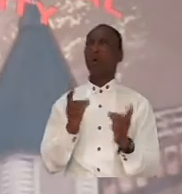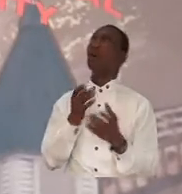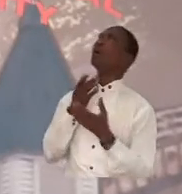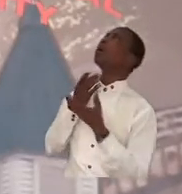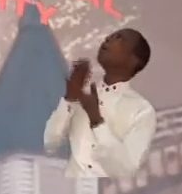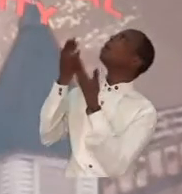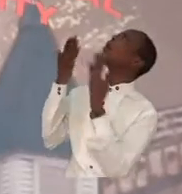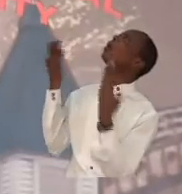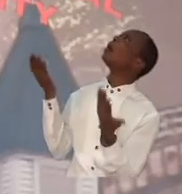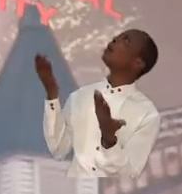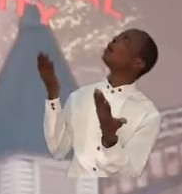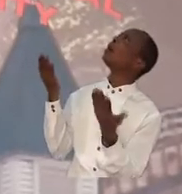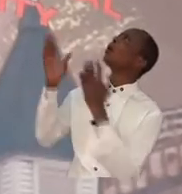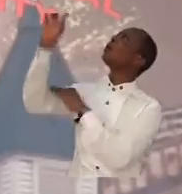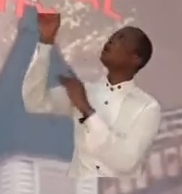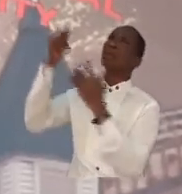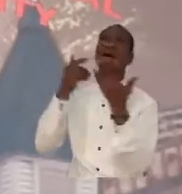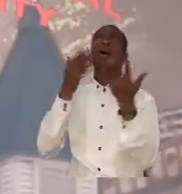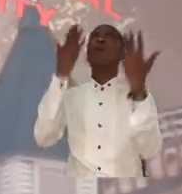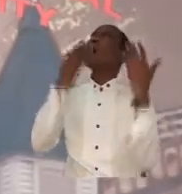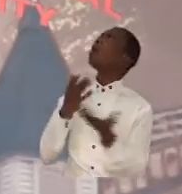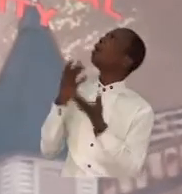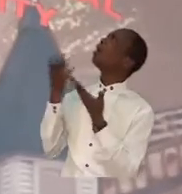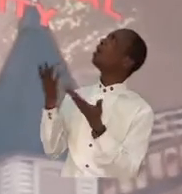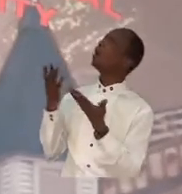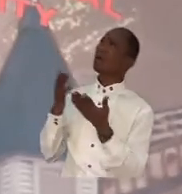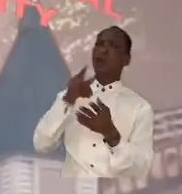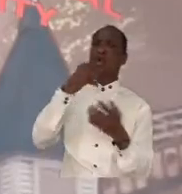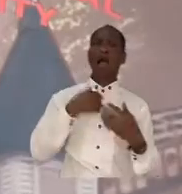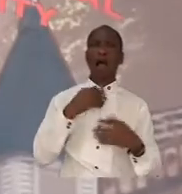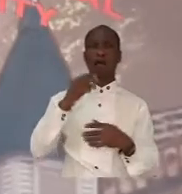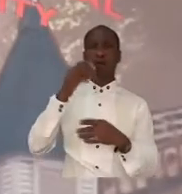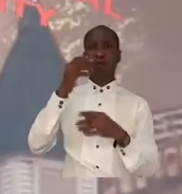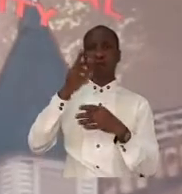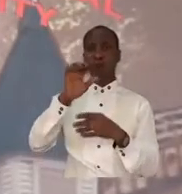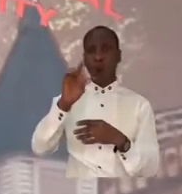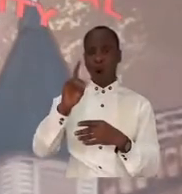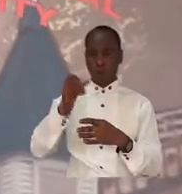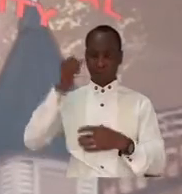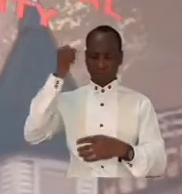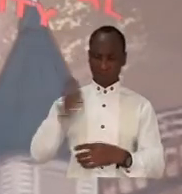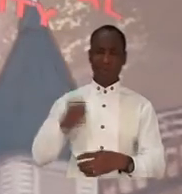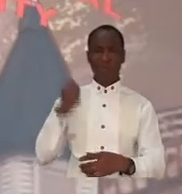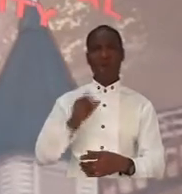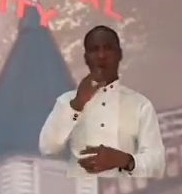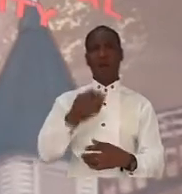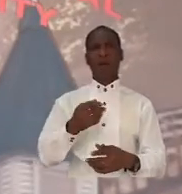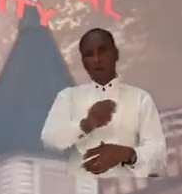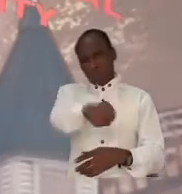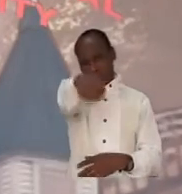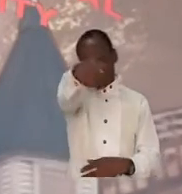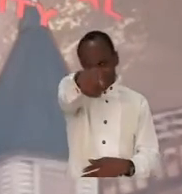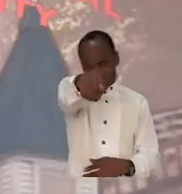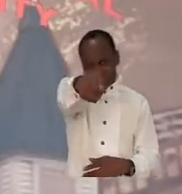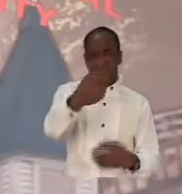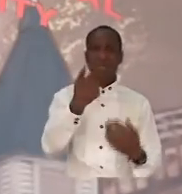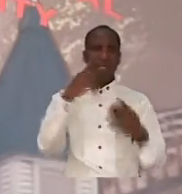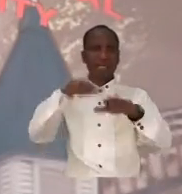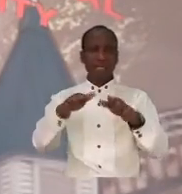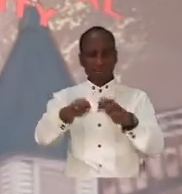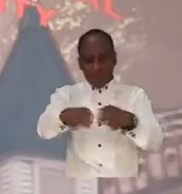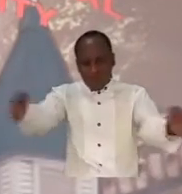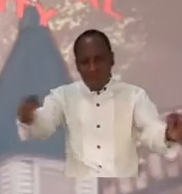forward. The rod in your hand, stretch it on the sea and divide the sea into two, and let the children walk on dry ground to go to